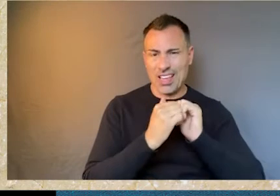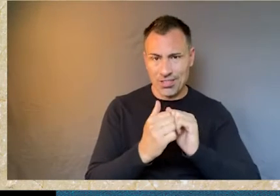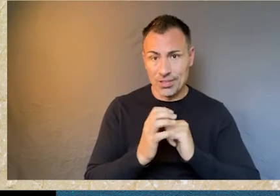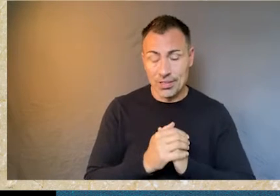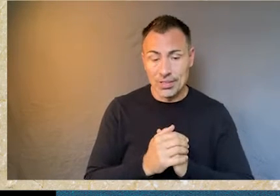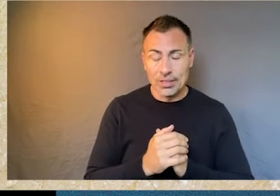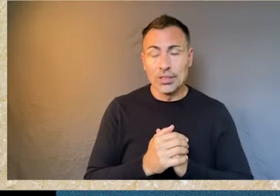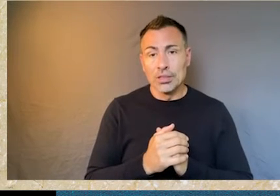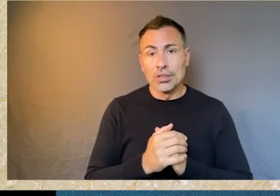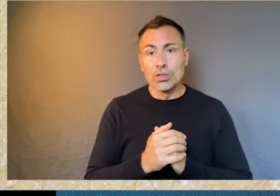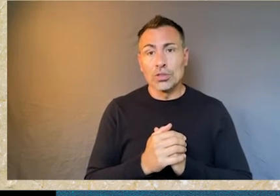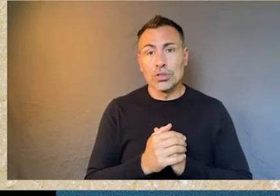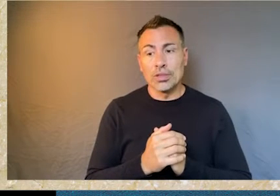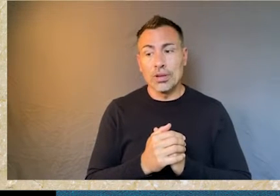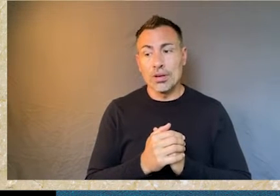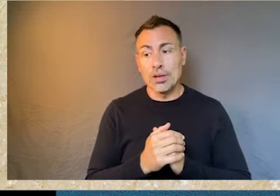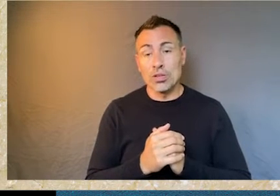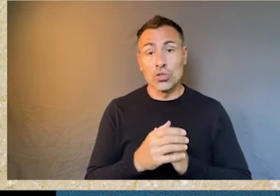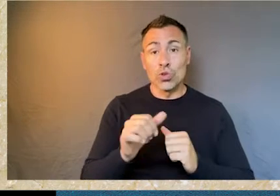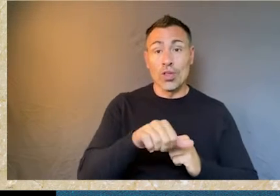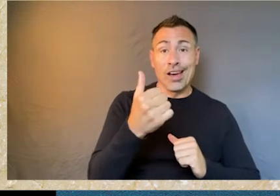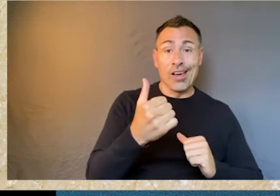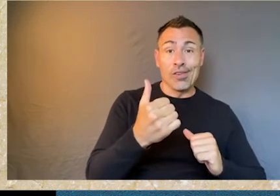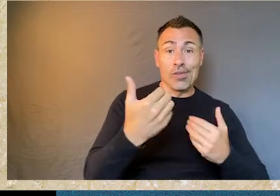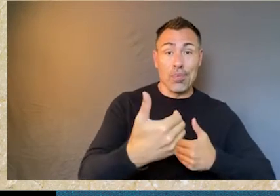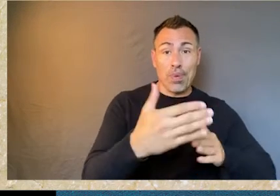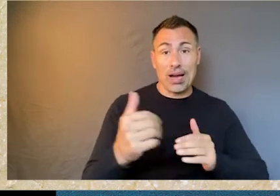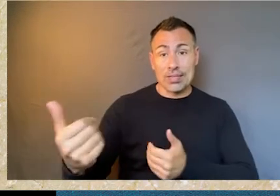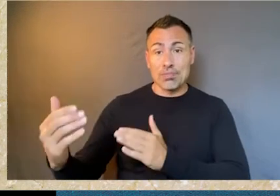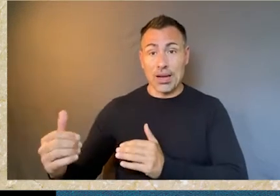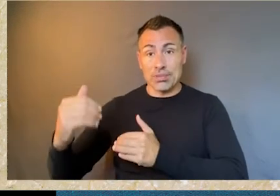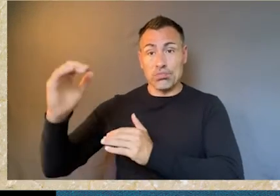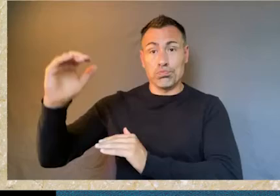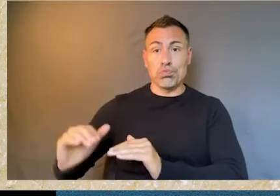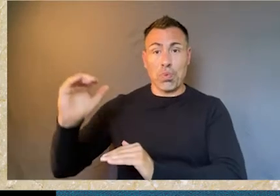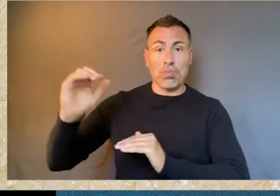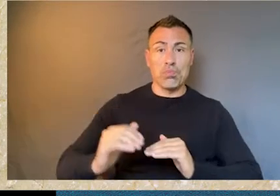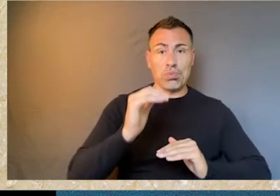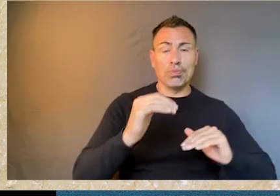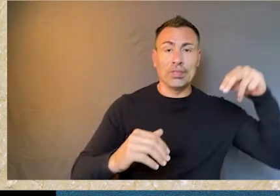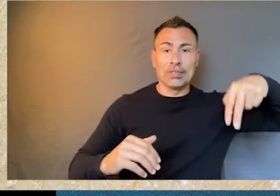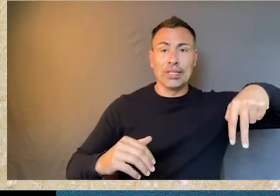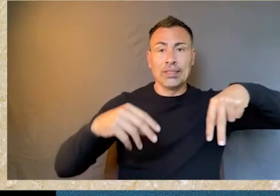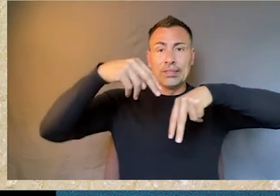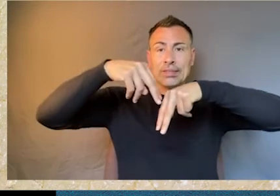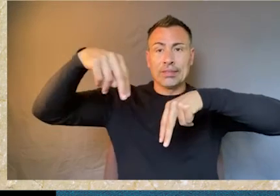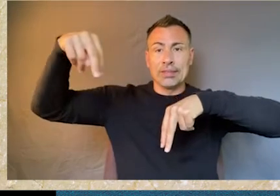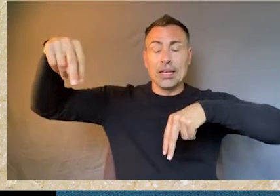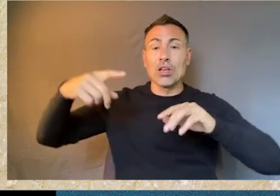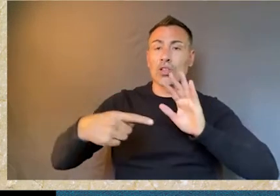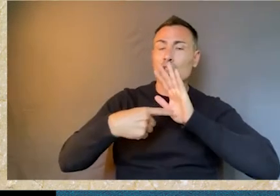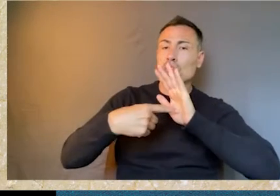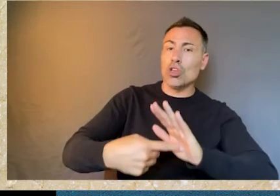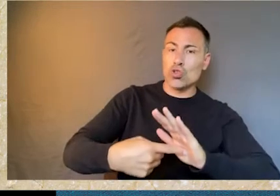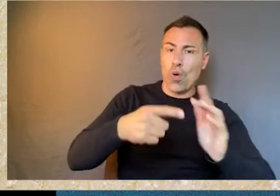boxes show an evolution, but then that there is also a possible another step to ask